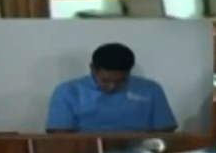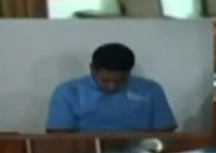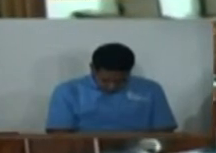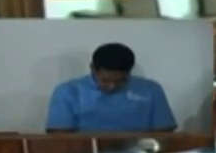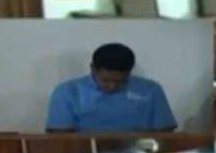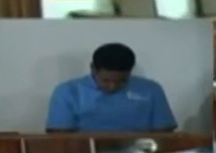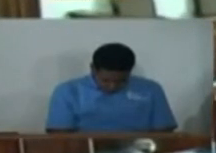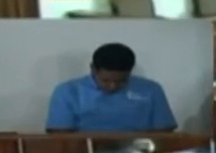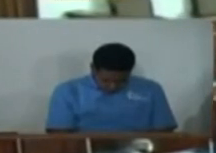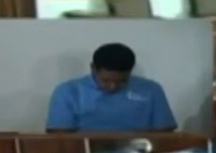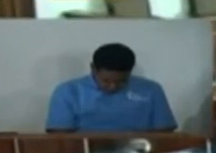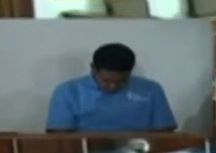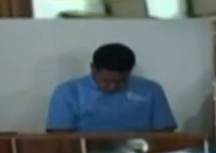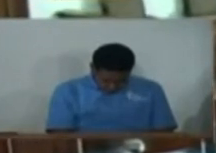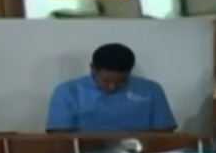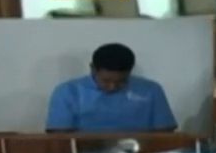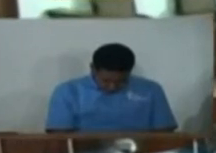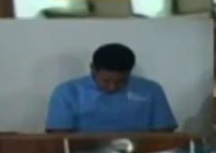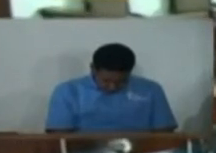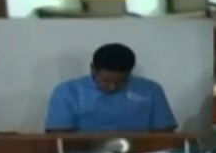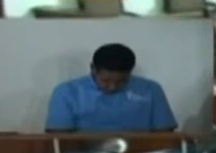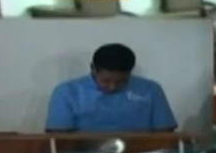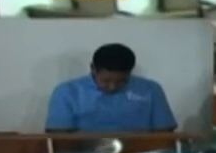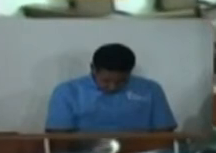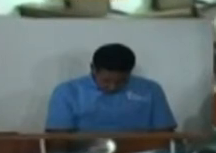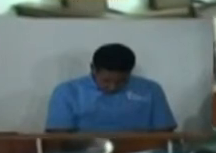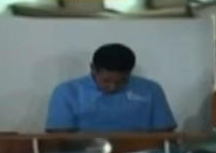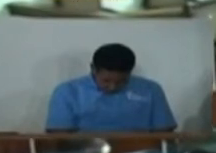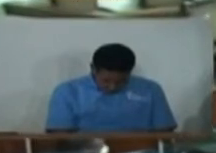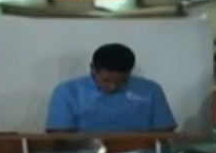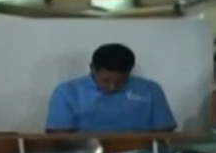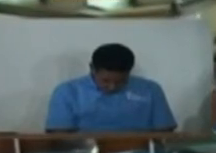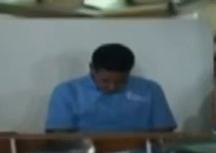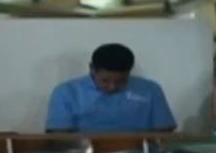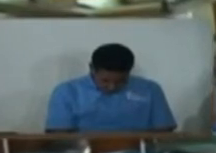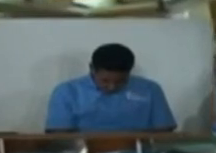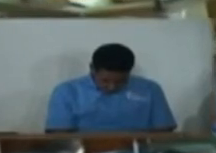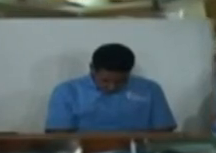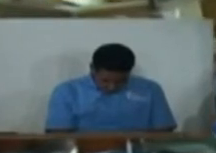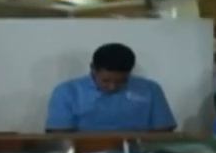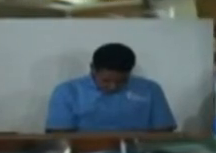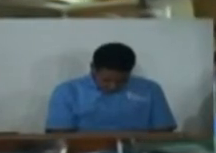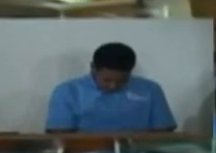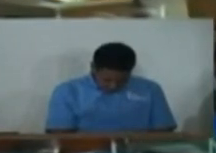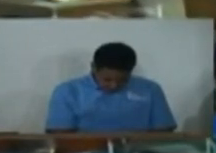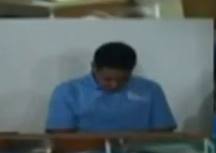overcome and to achieve the prosperity that we need.